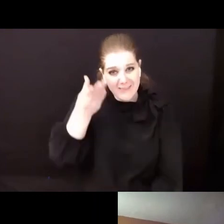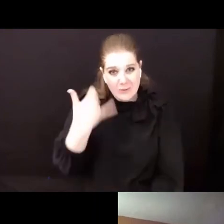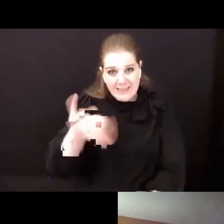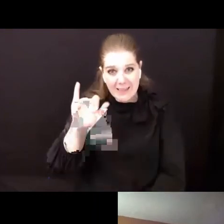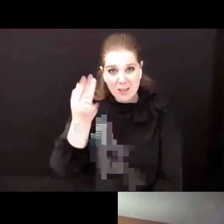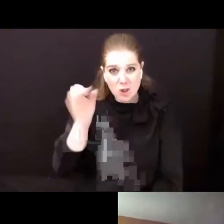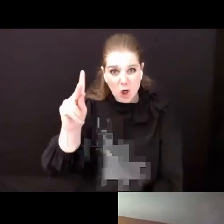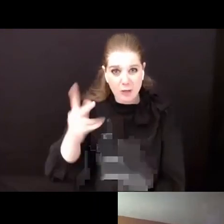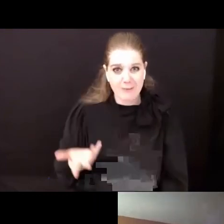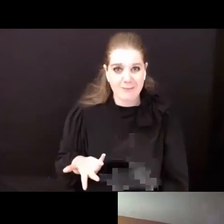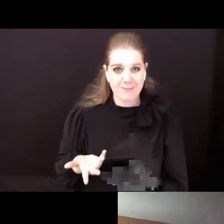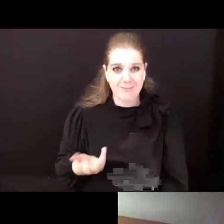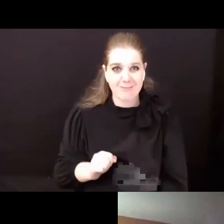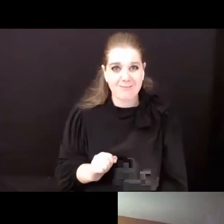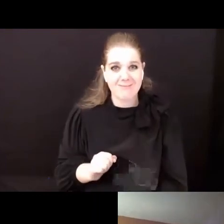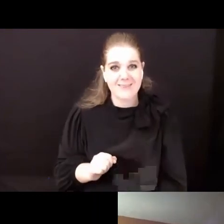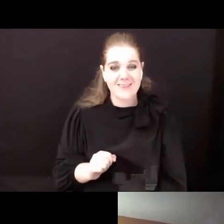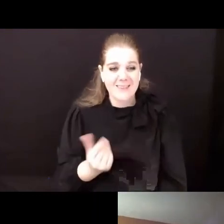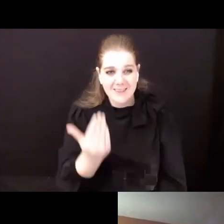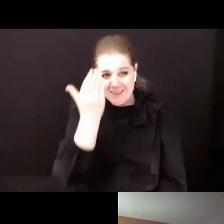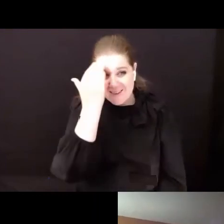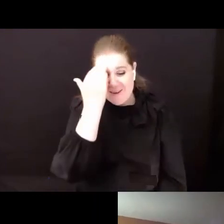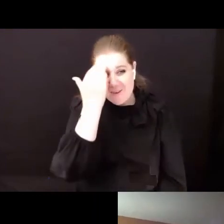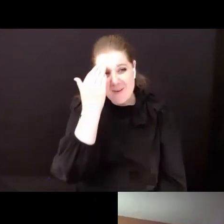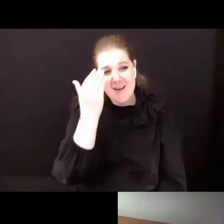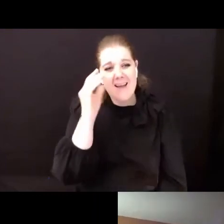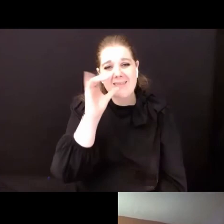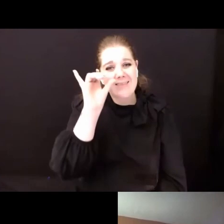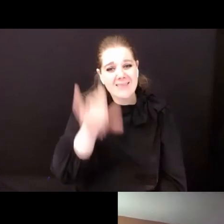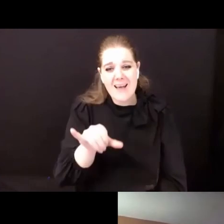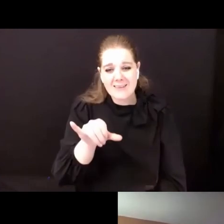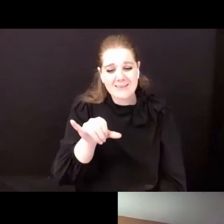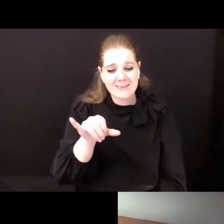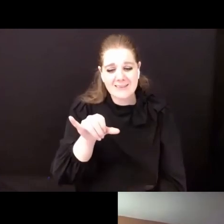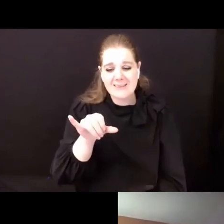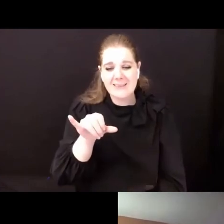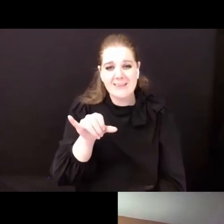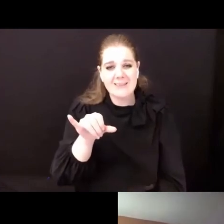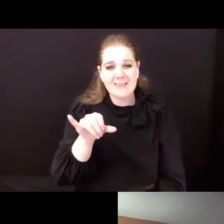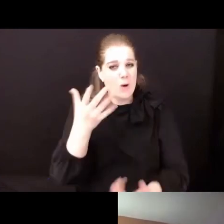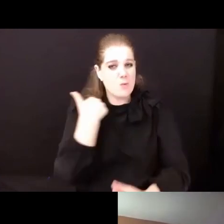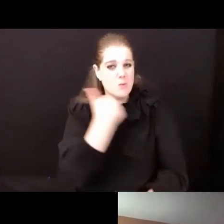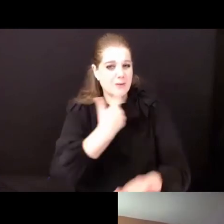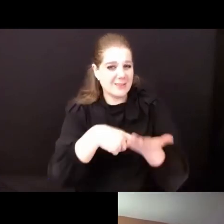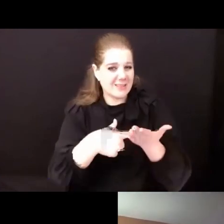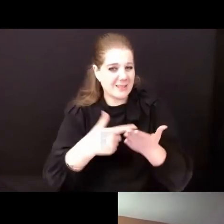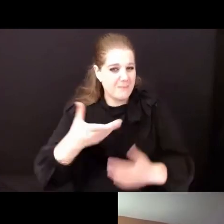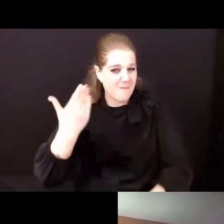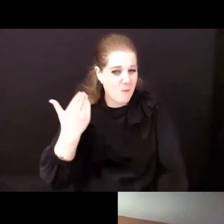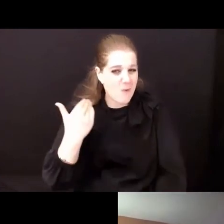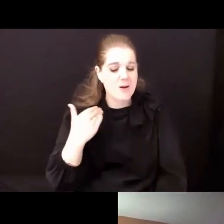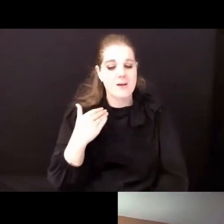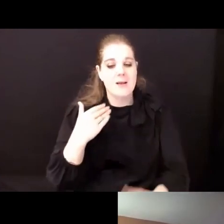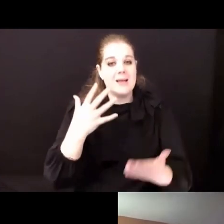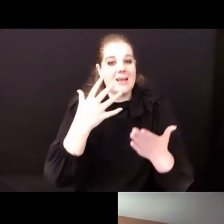I mean, quite frankly, and it goes back to what we were talking about earlier about getting to know